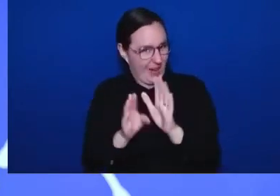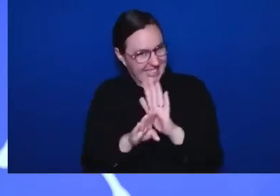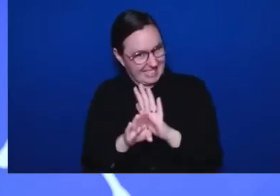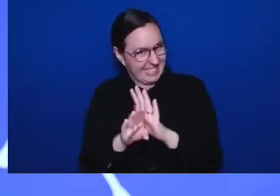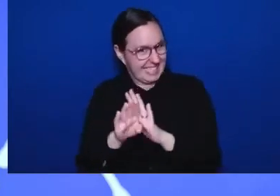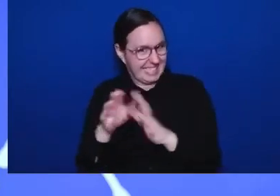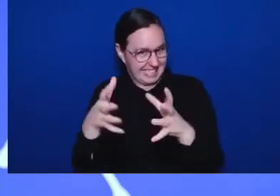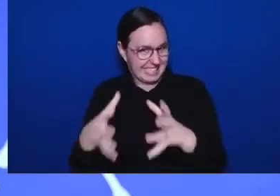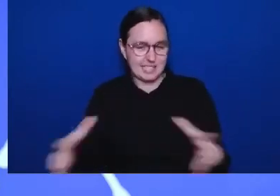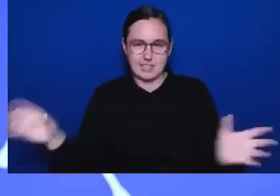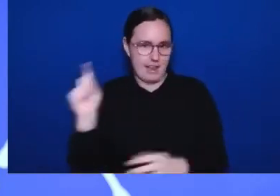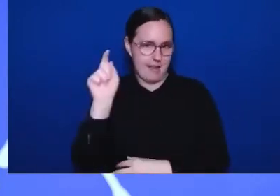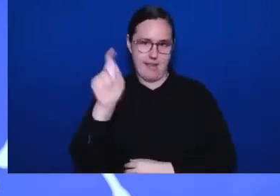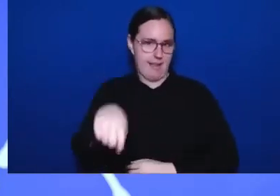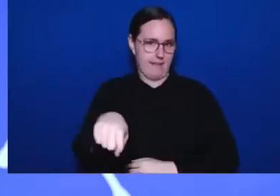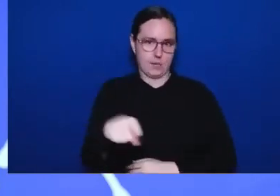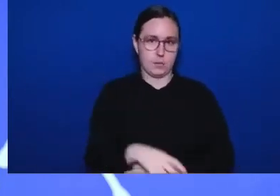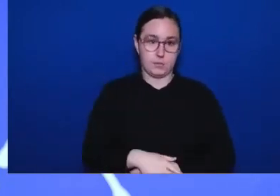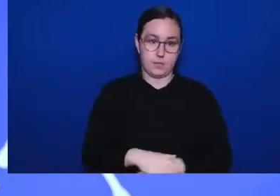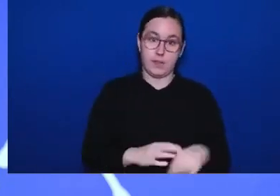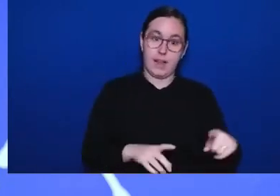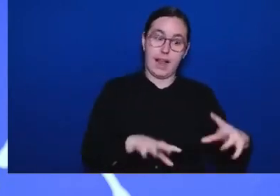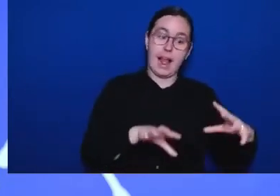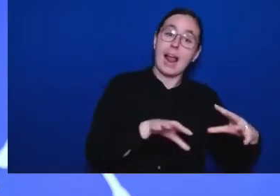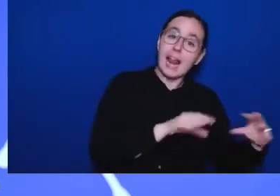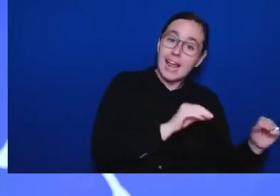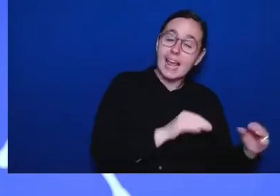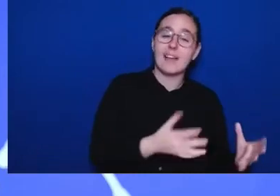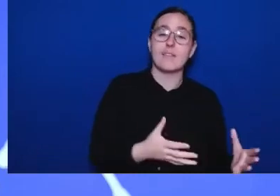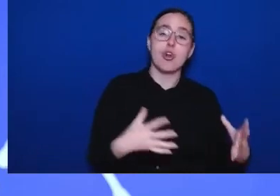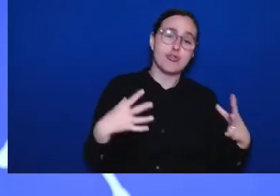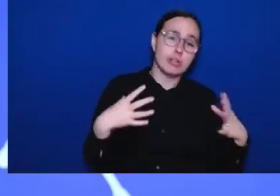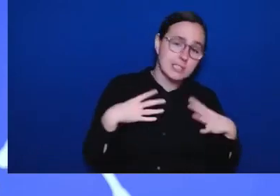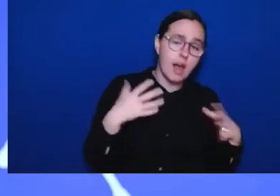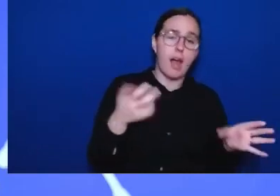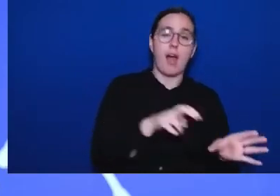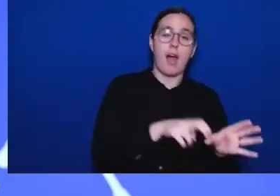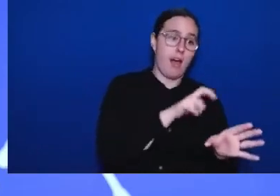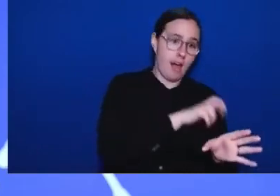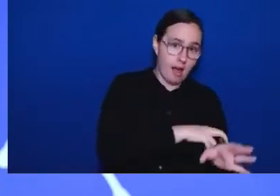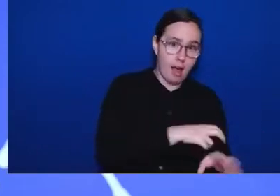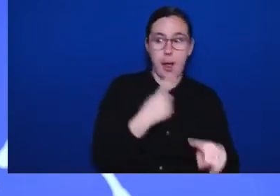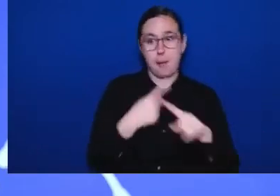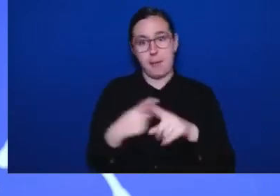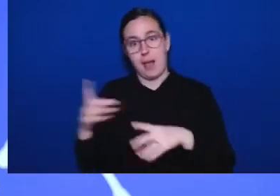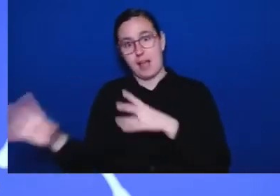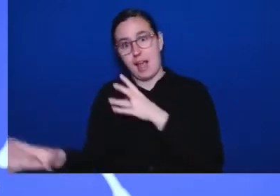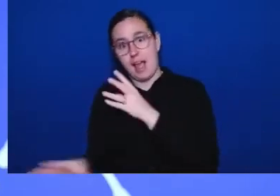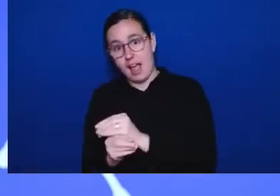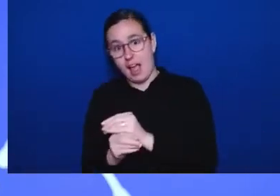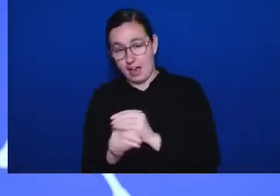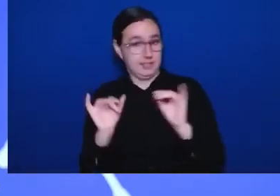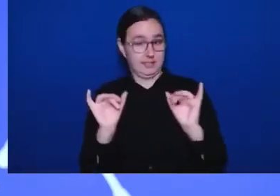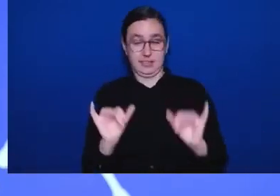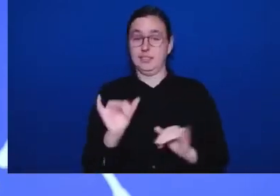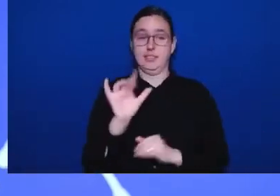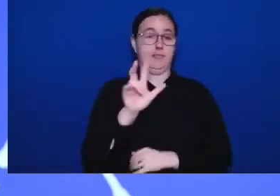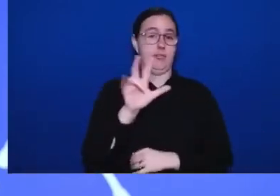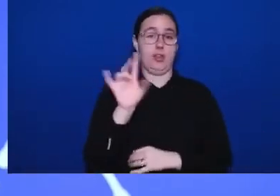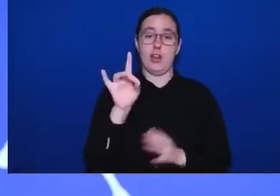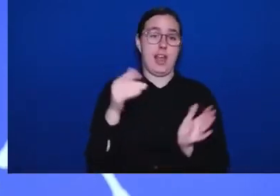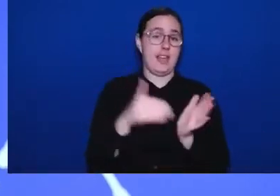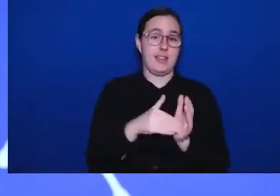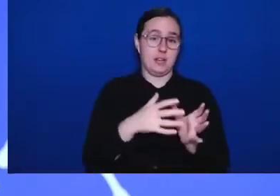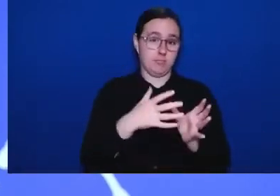with one action, with 75. And we laid that out earlier this year. We have time for one last question today, and that's going to go to